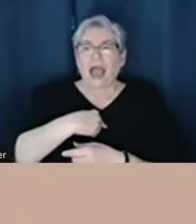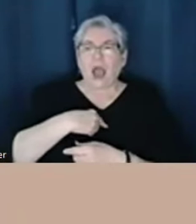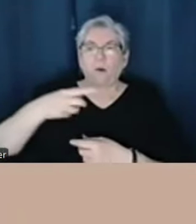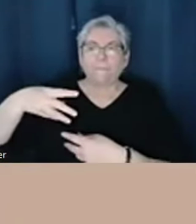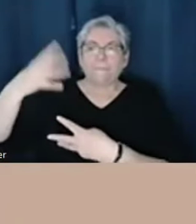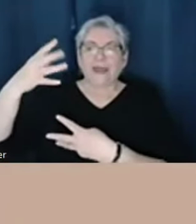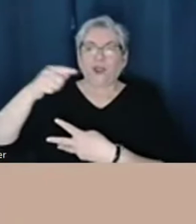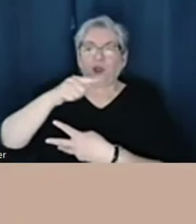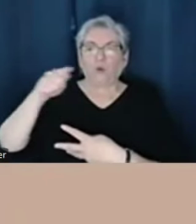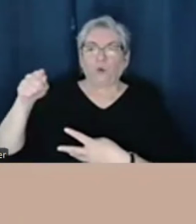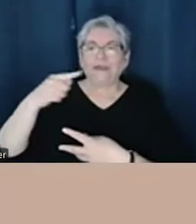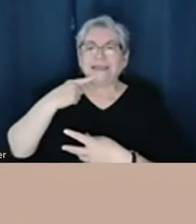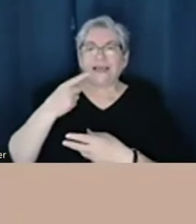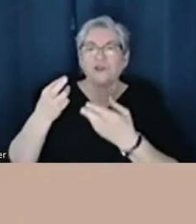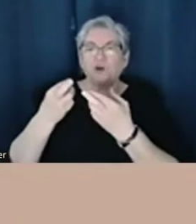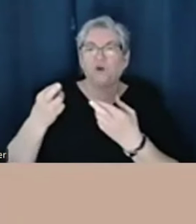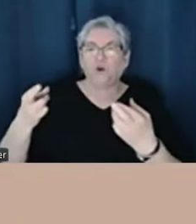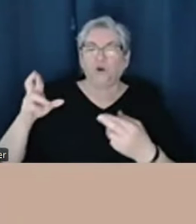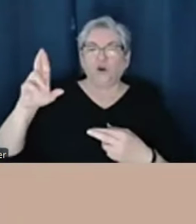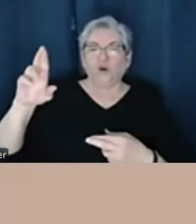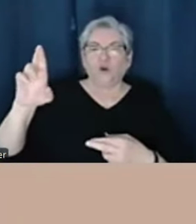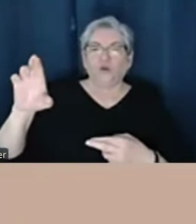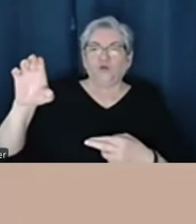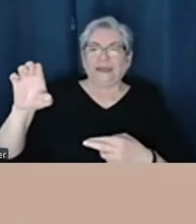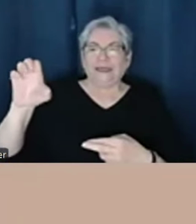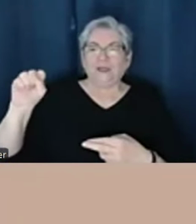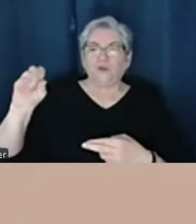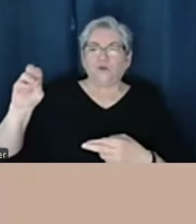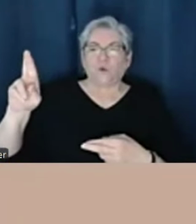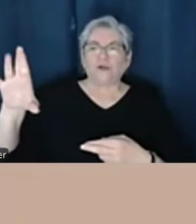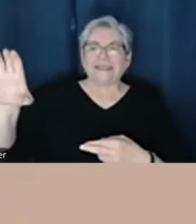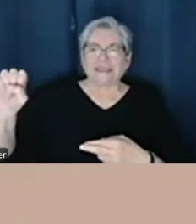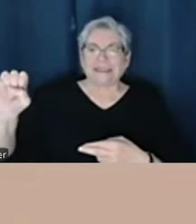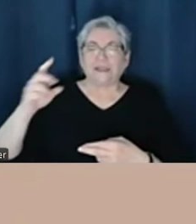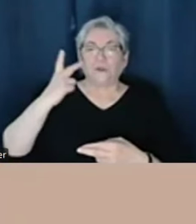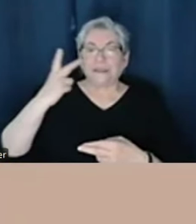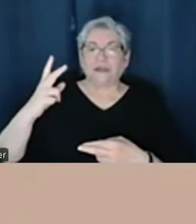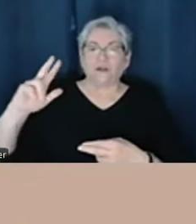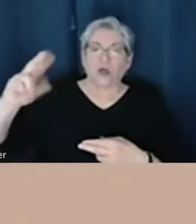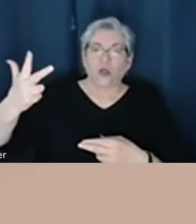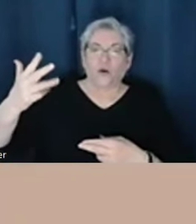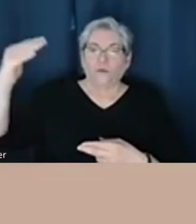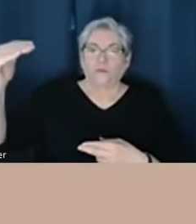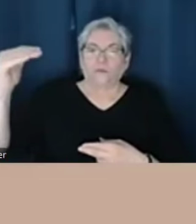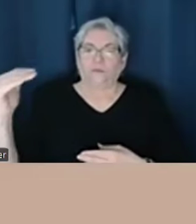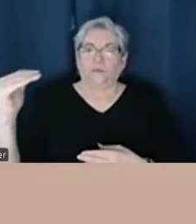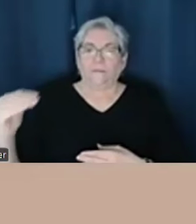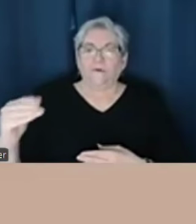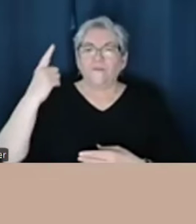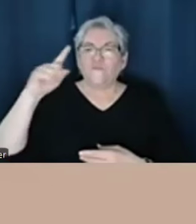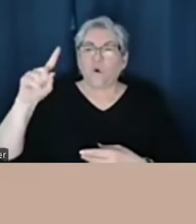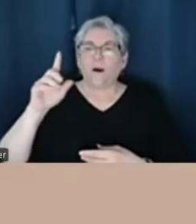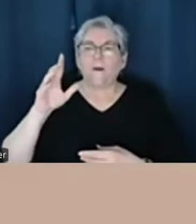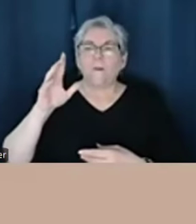in Resources, if you go to the third option for Partners, Parent Centers, Youth, and Families,